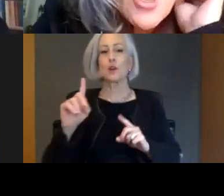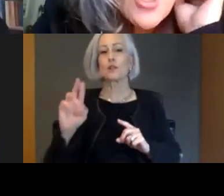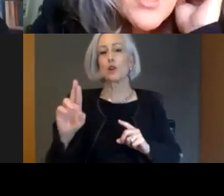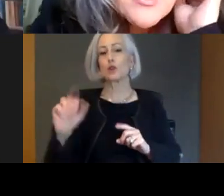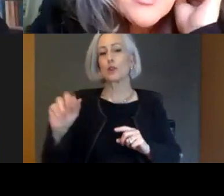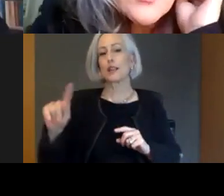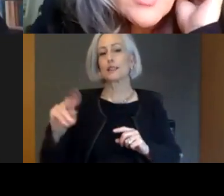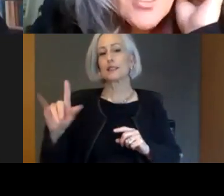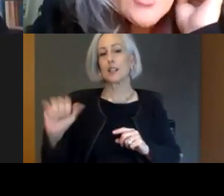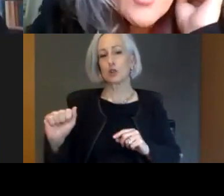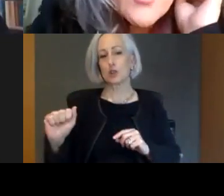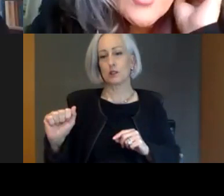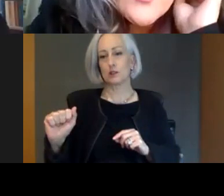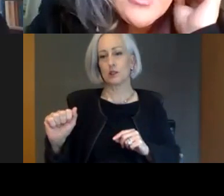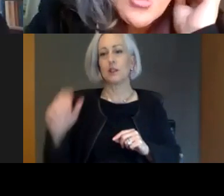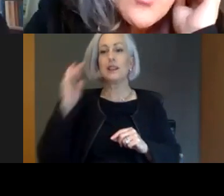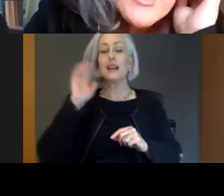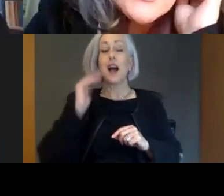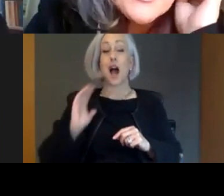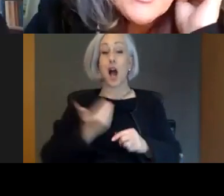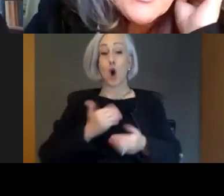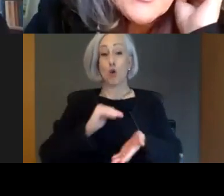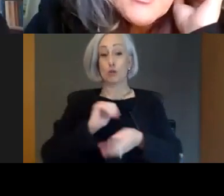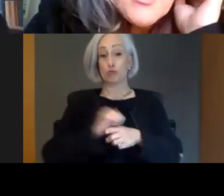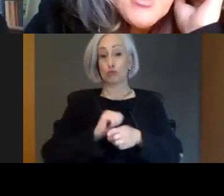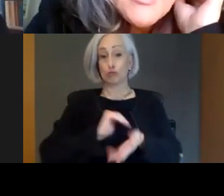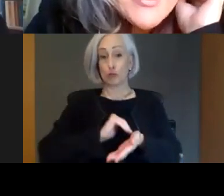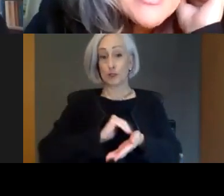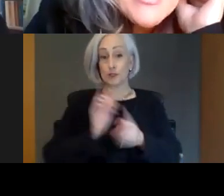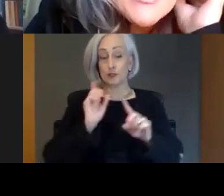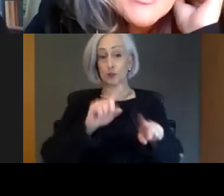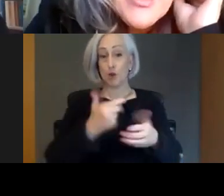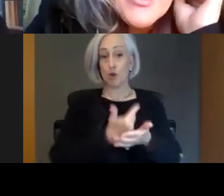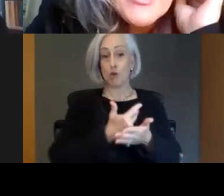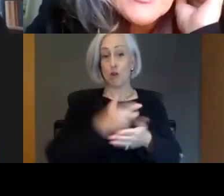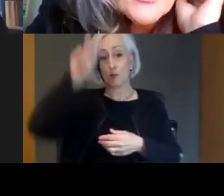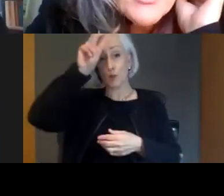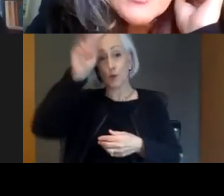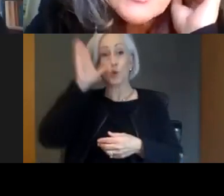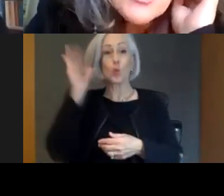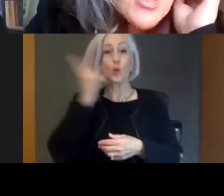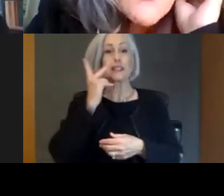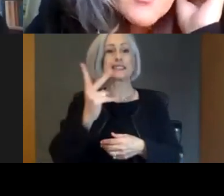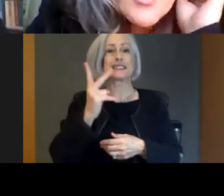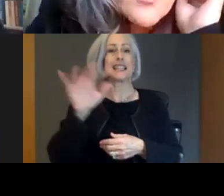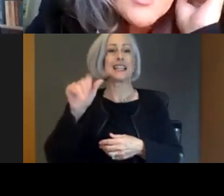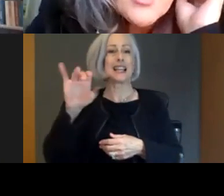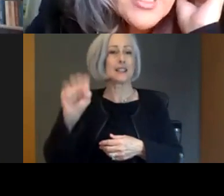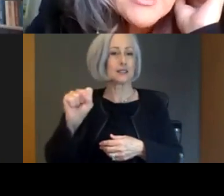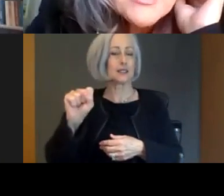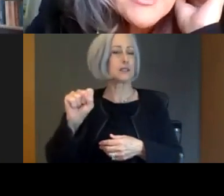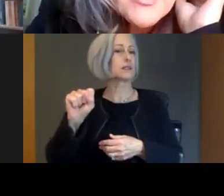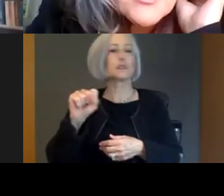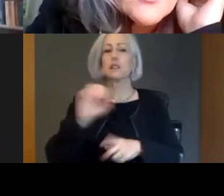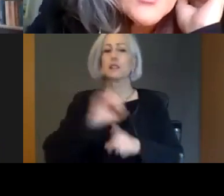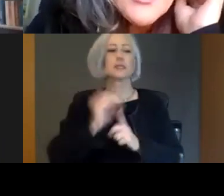because when our residents go to Ghana or Peru, they are going to see cases and situations that they're not familiar with in the